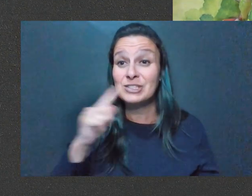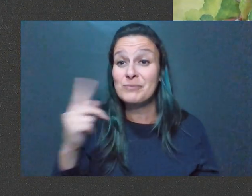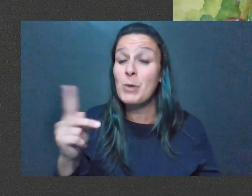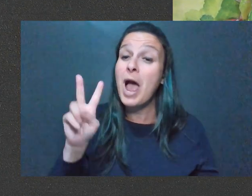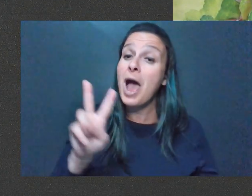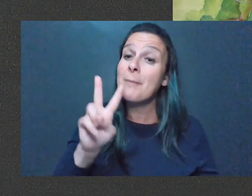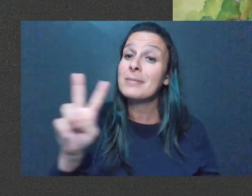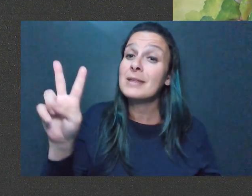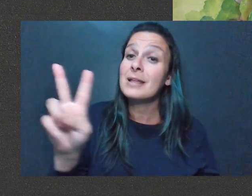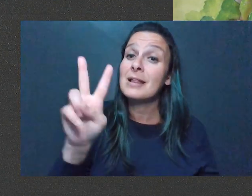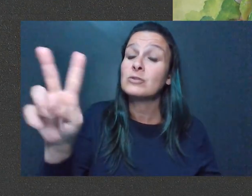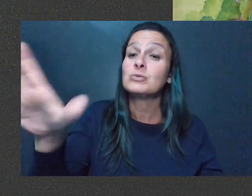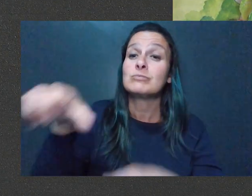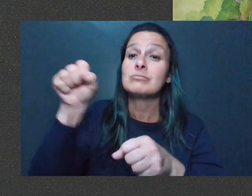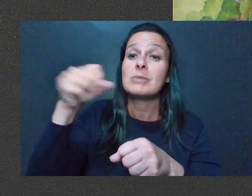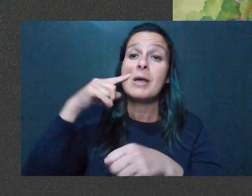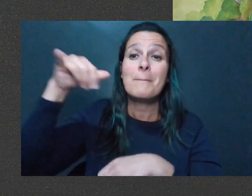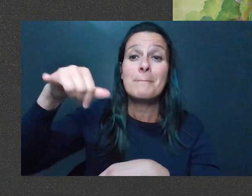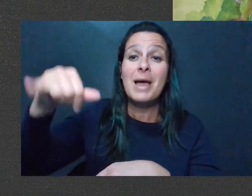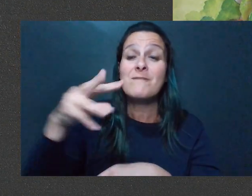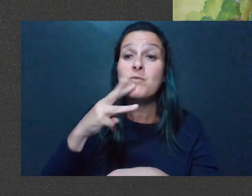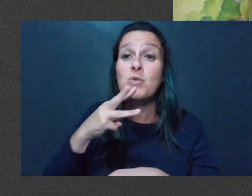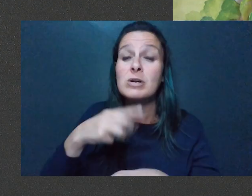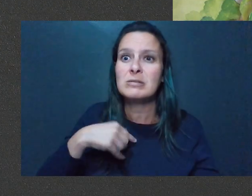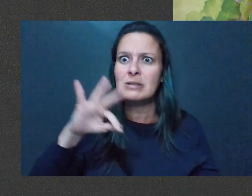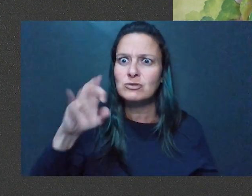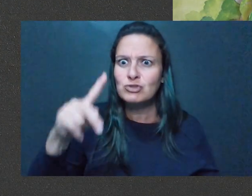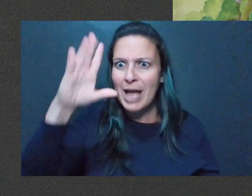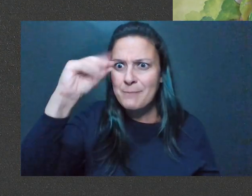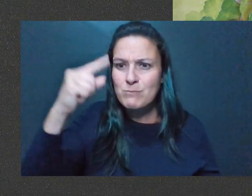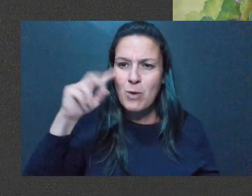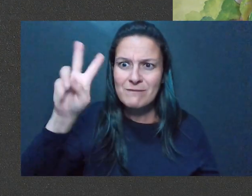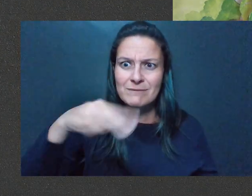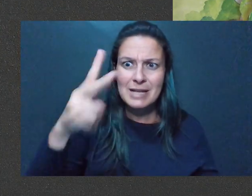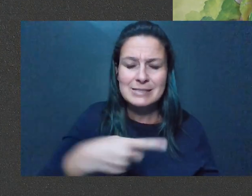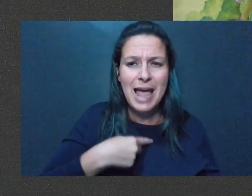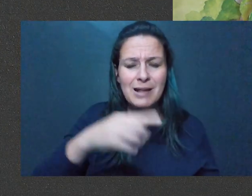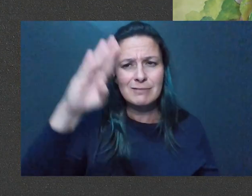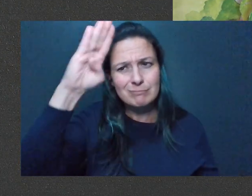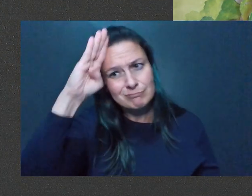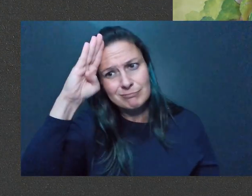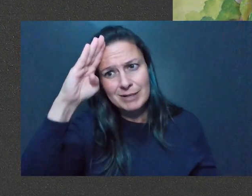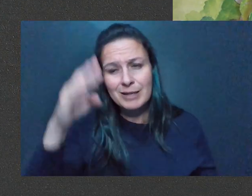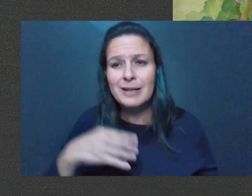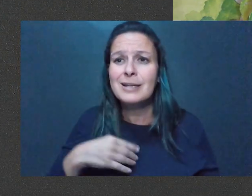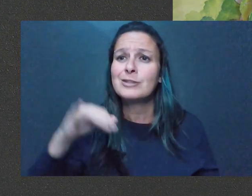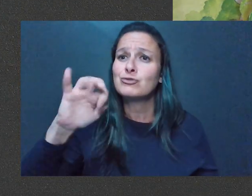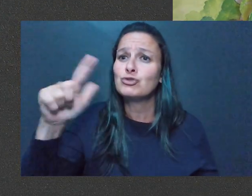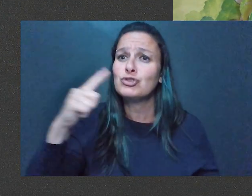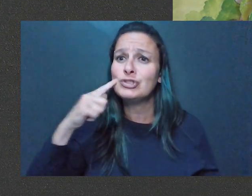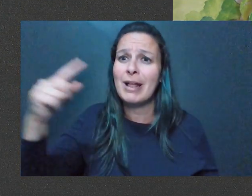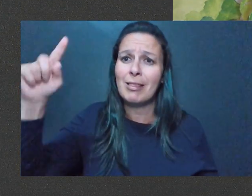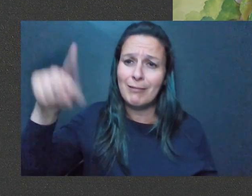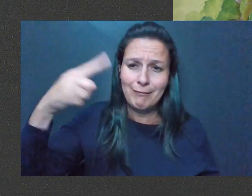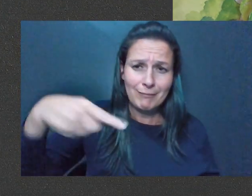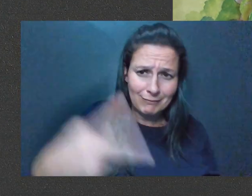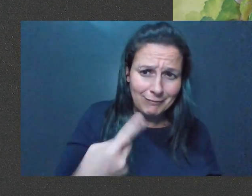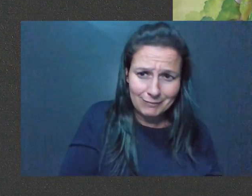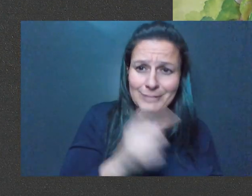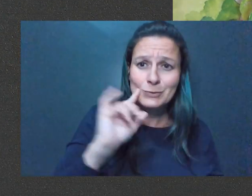hill to fetch a pail of water. Jack fell down and broke his crown, and Jill came tumbling